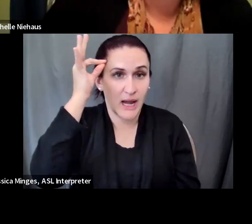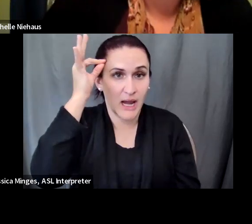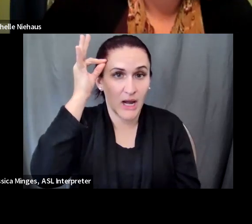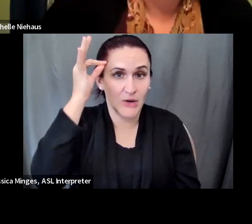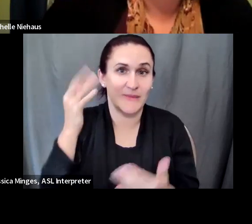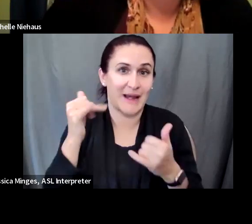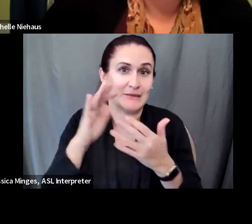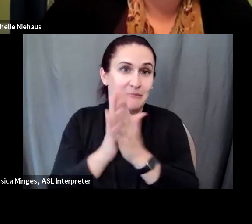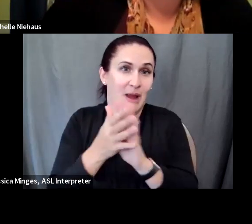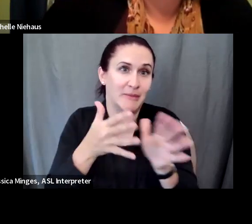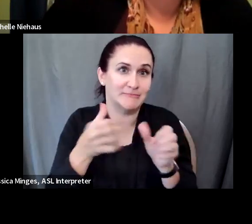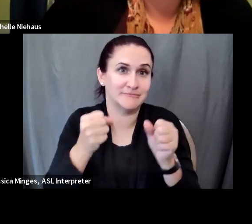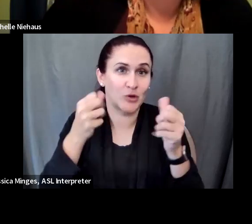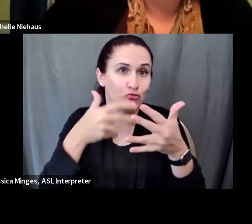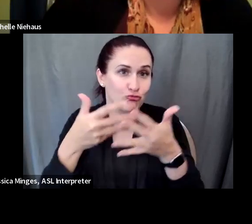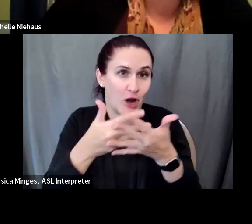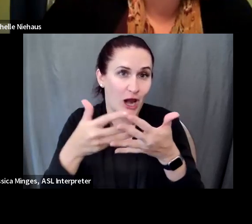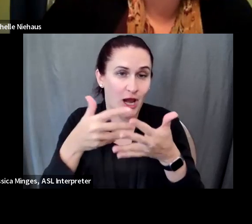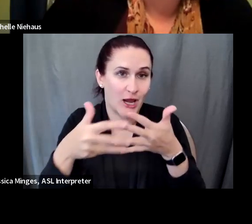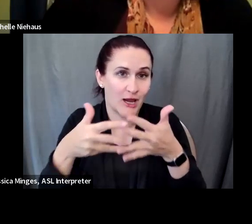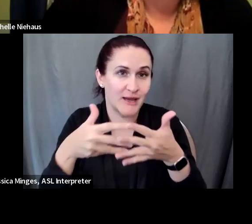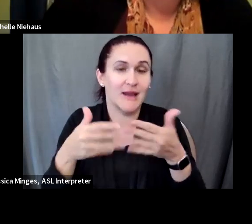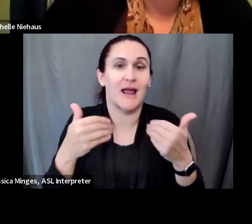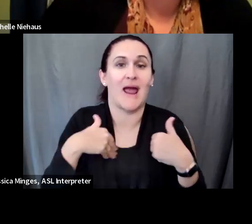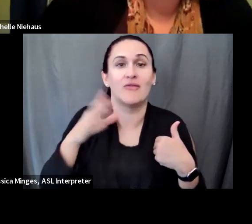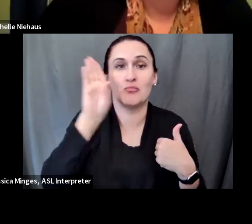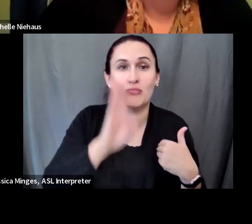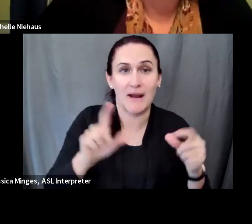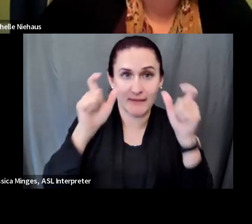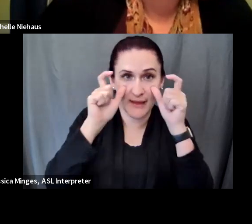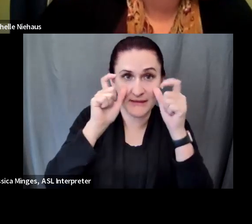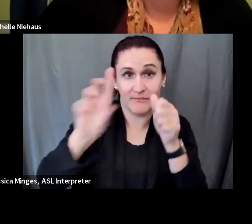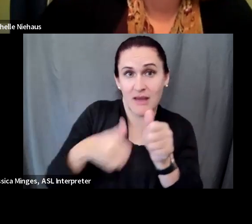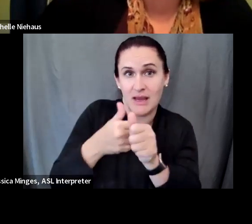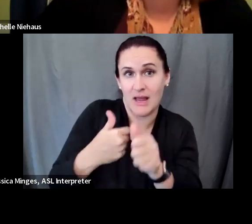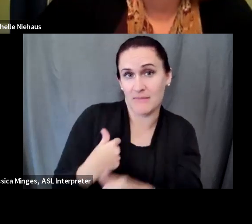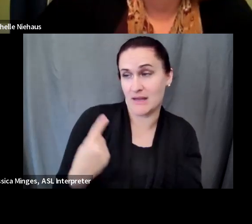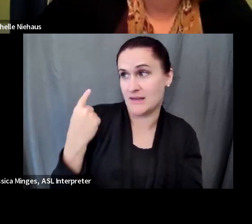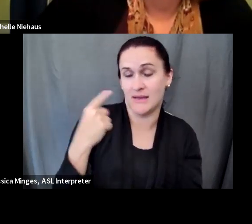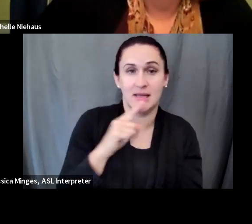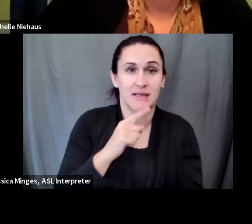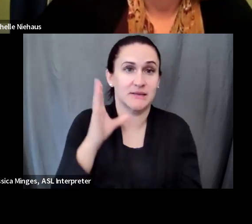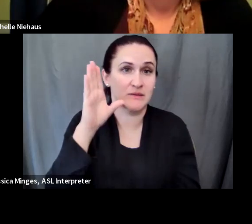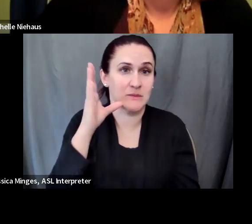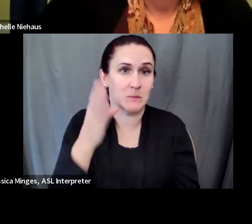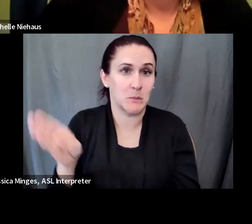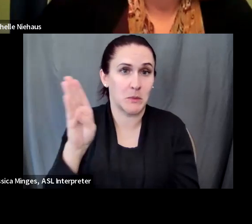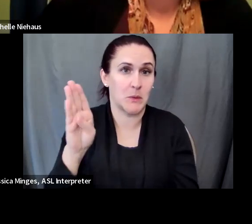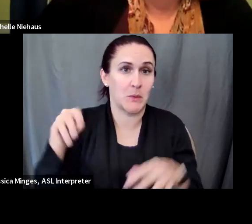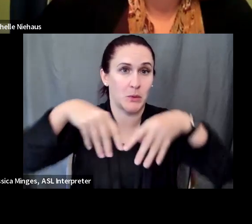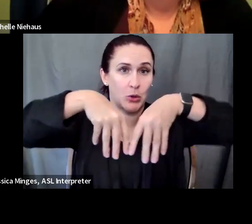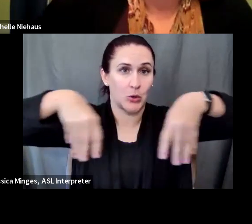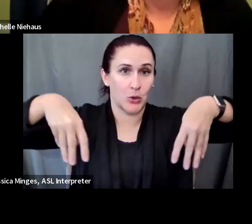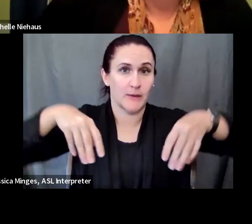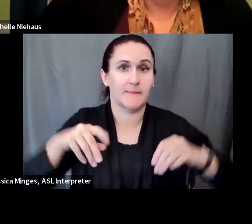graying, and I have brown glasses. Behind me is a blue curtain. And I am